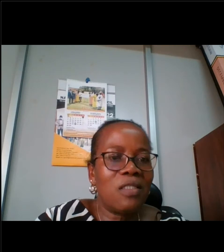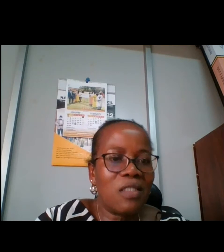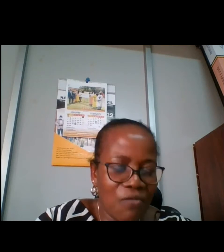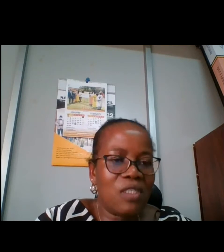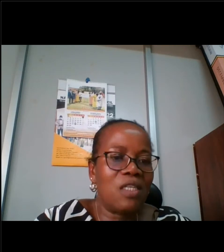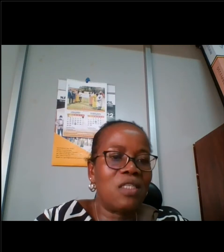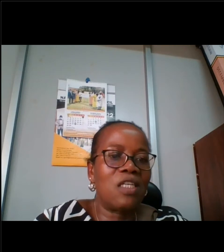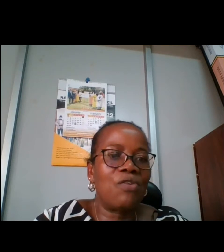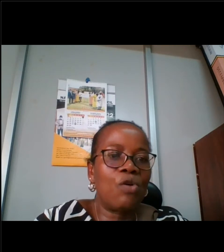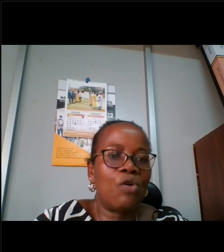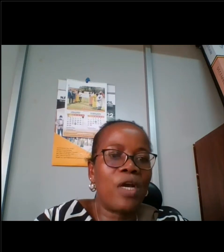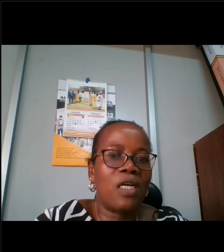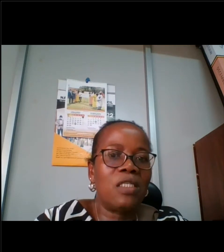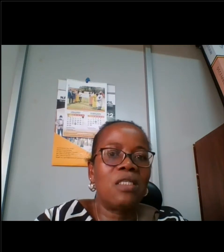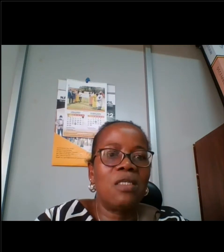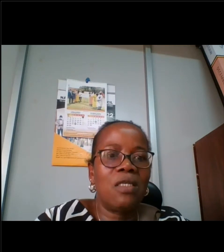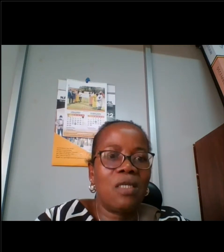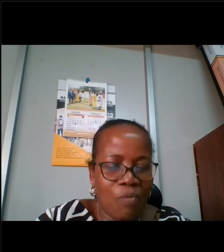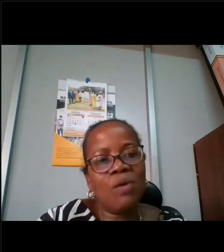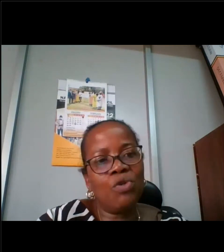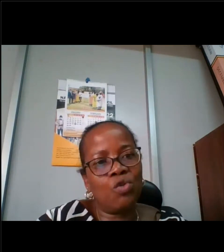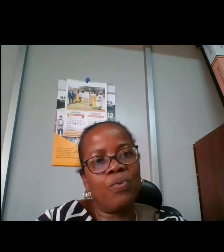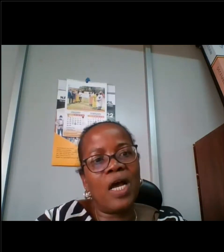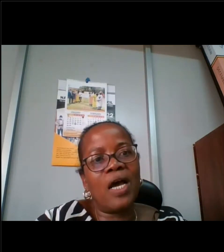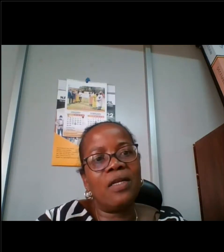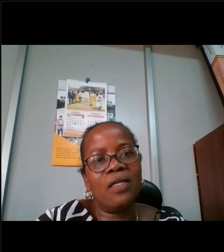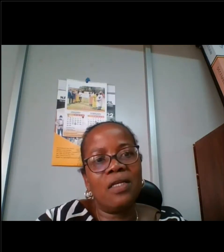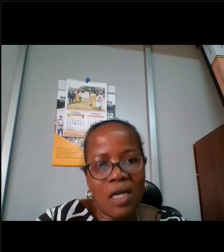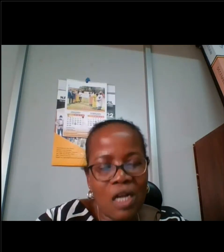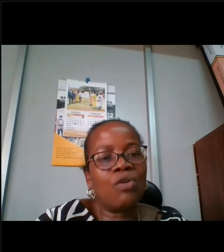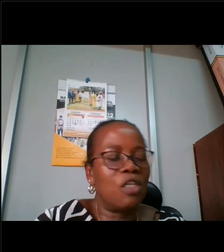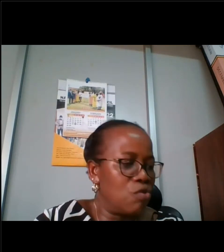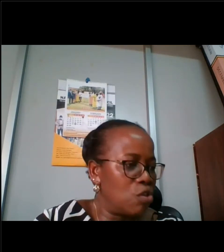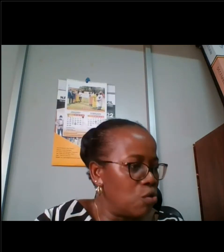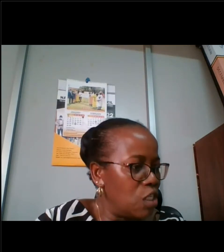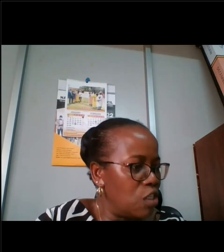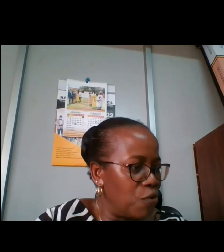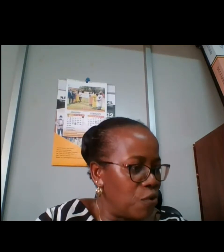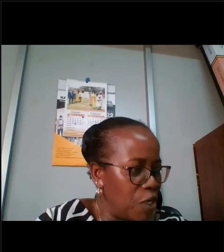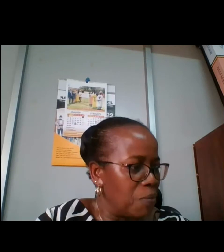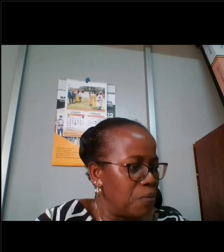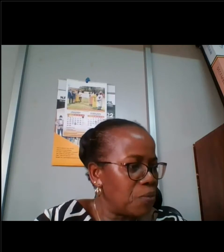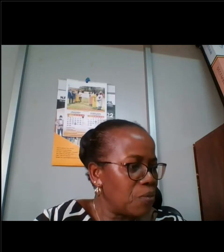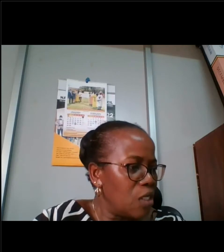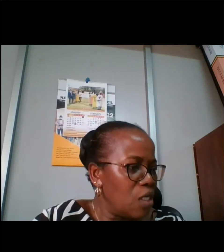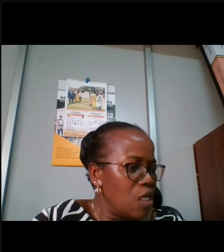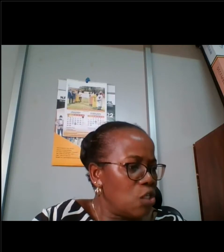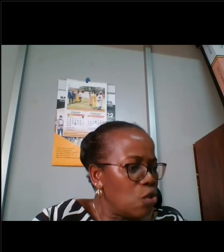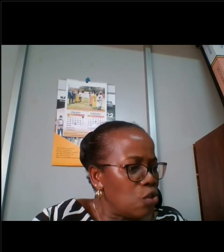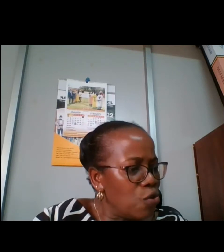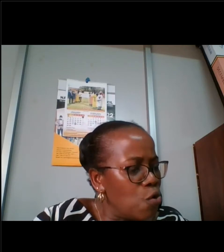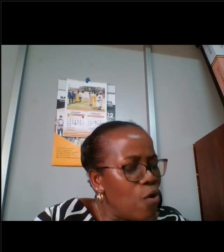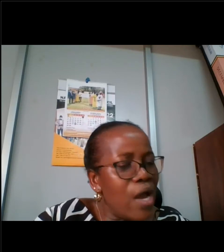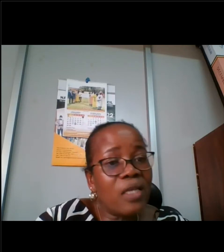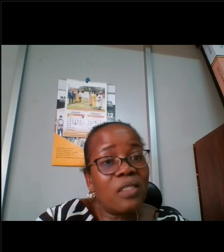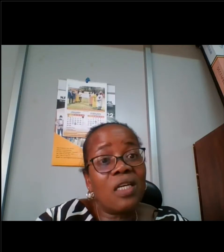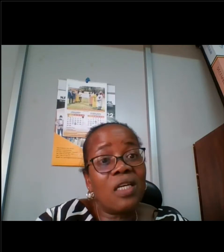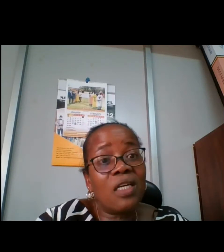these services that are required and be able to plan and allocate resources for them. It